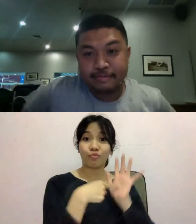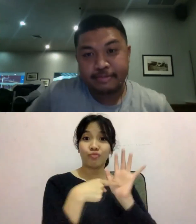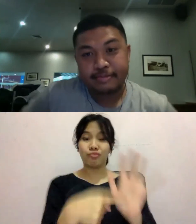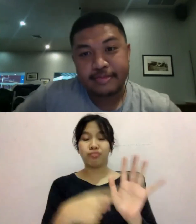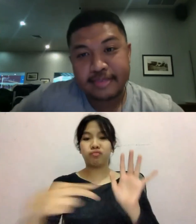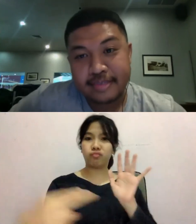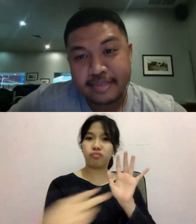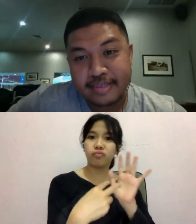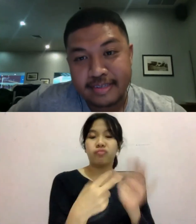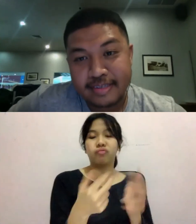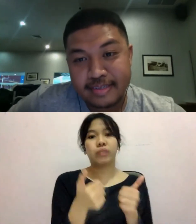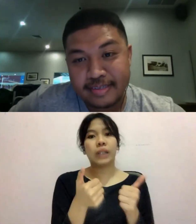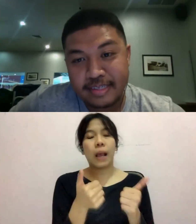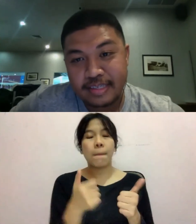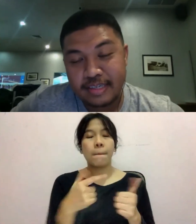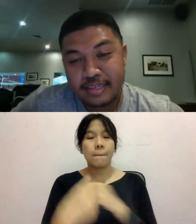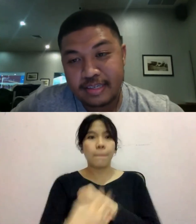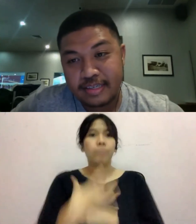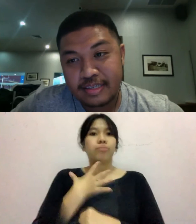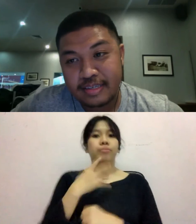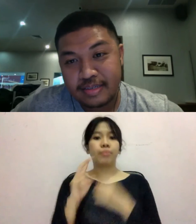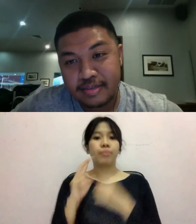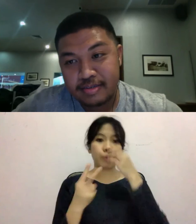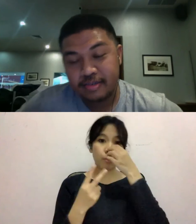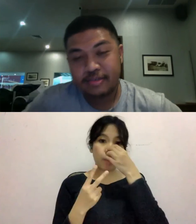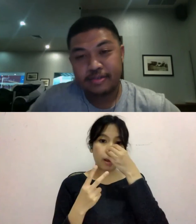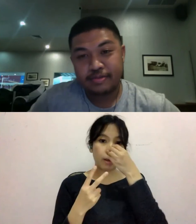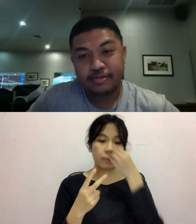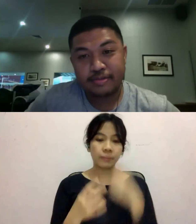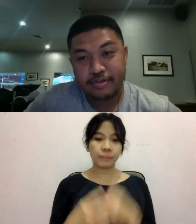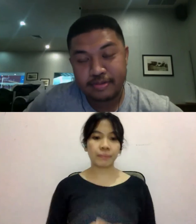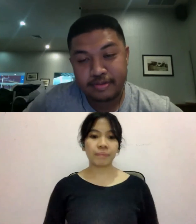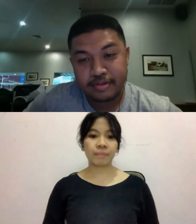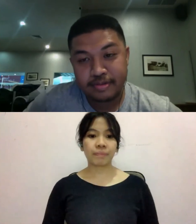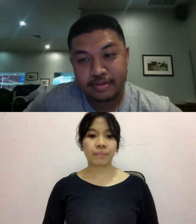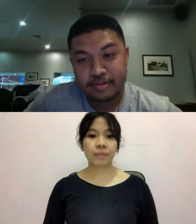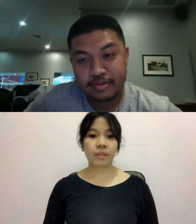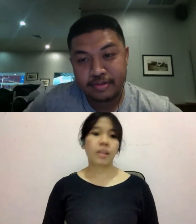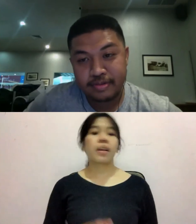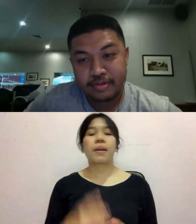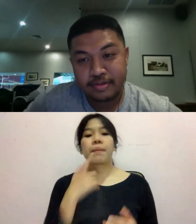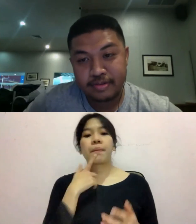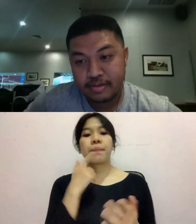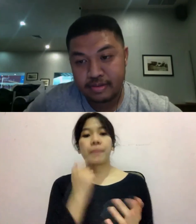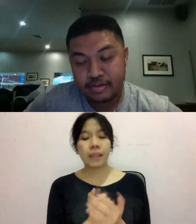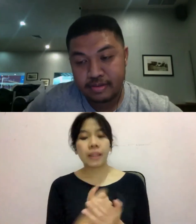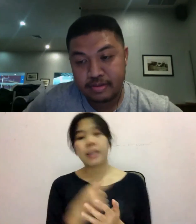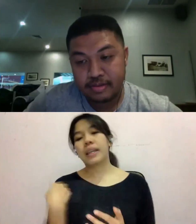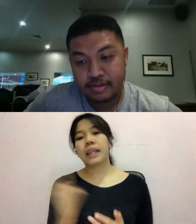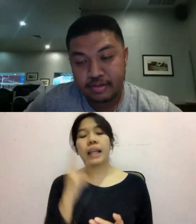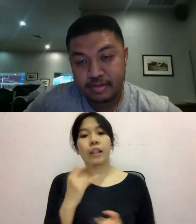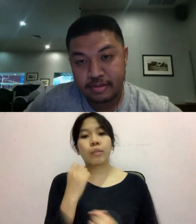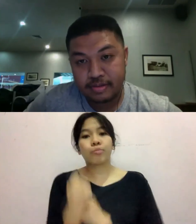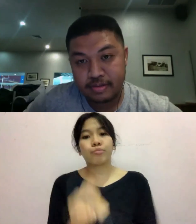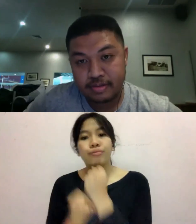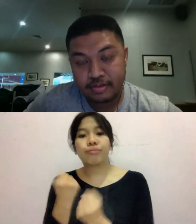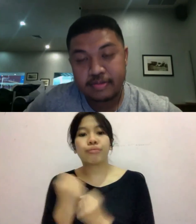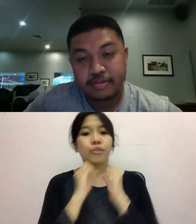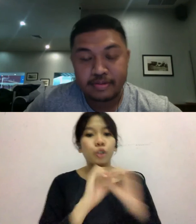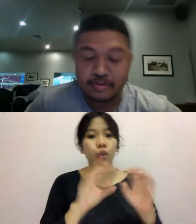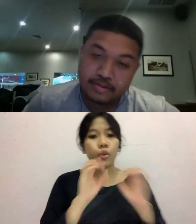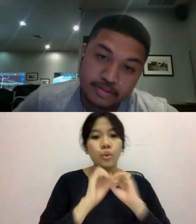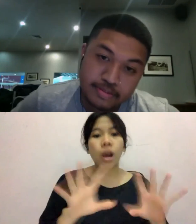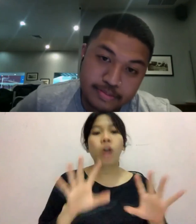more concrete steps to make sure that we're all treated equally. So there will be more educated queer